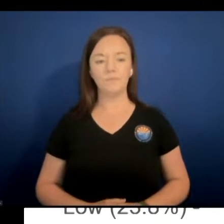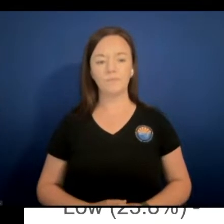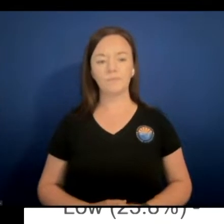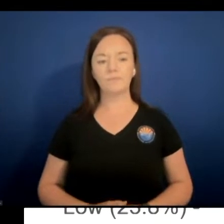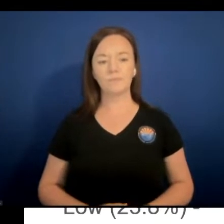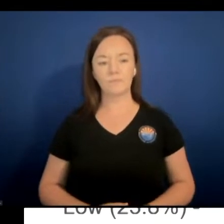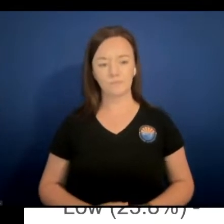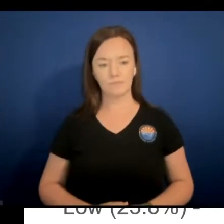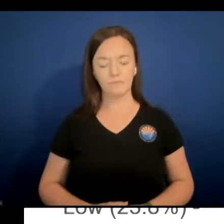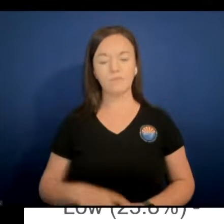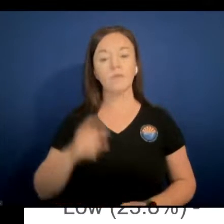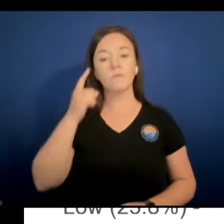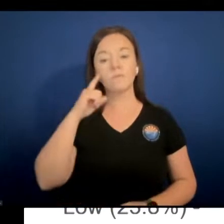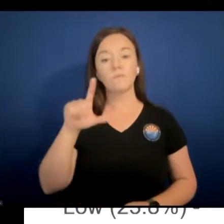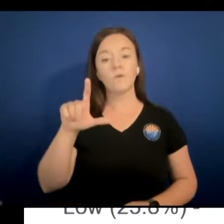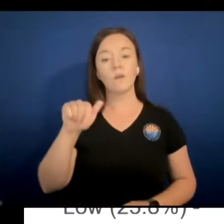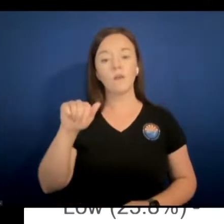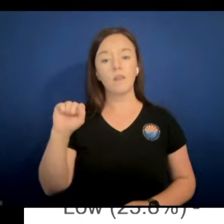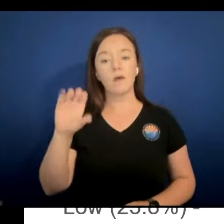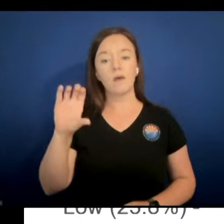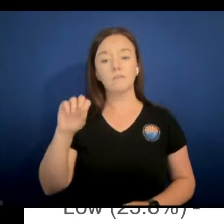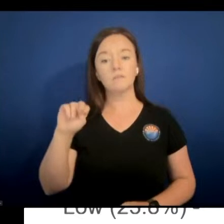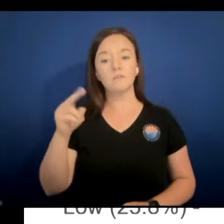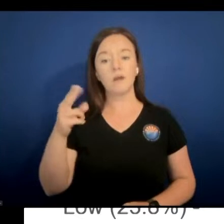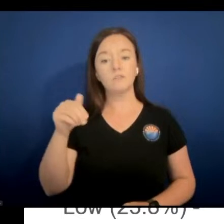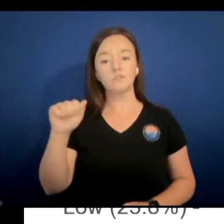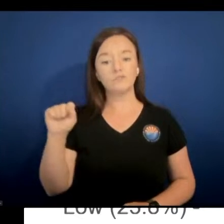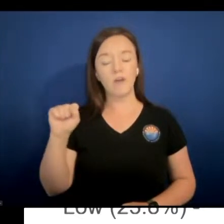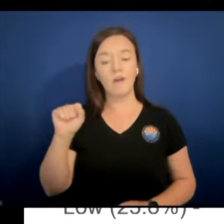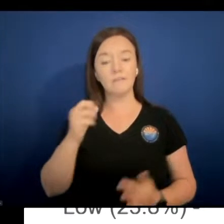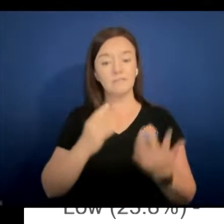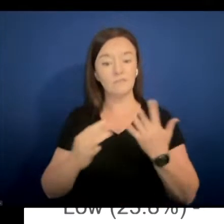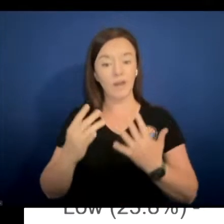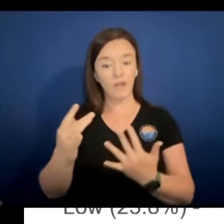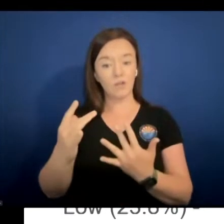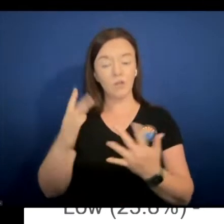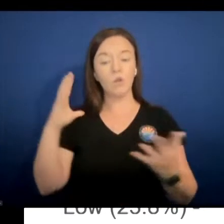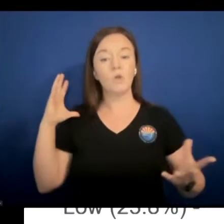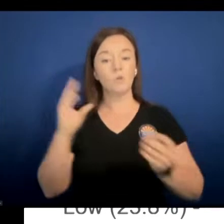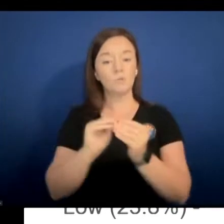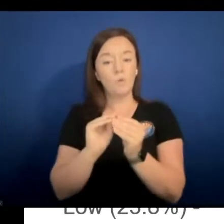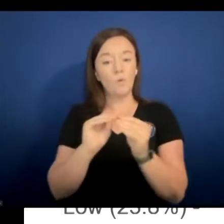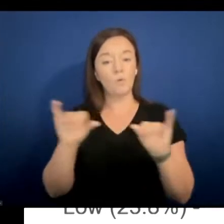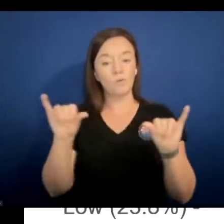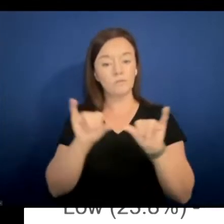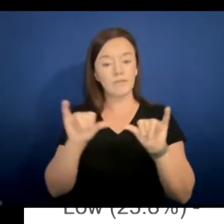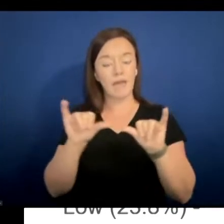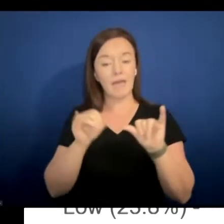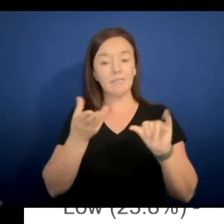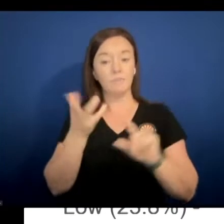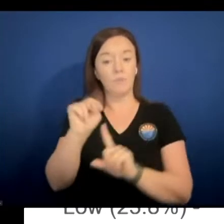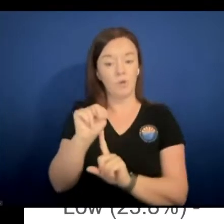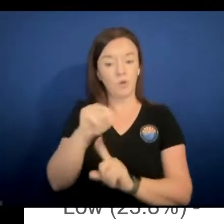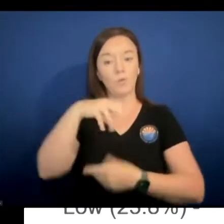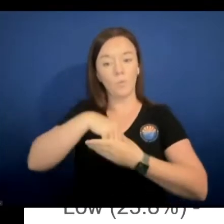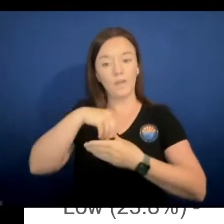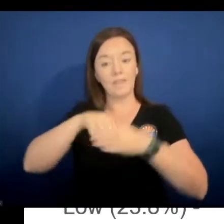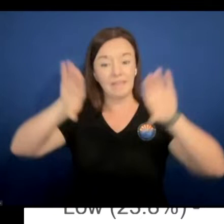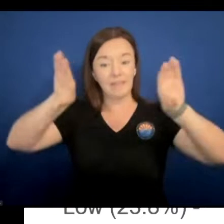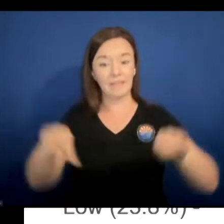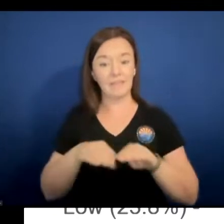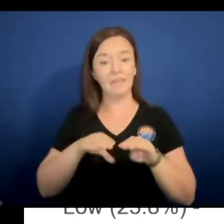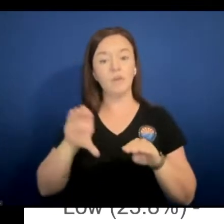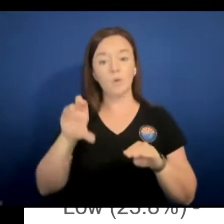the Las Conchas fire, total acreage of burned area within Cochiti Canyon watershed